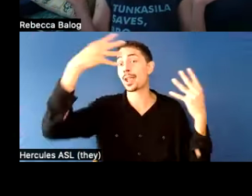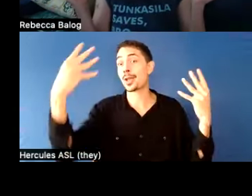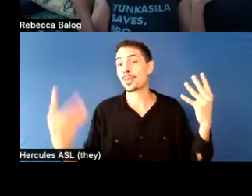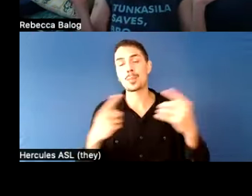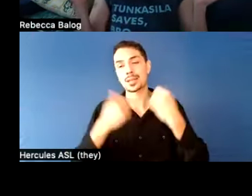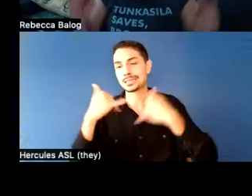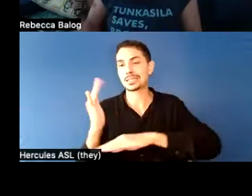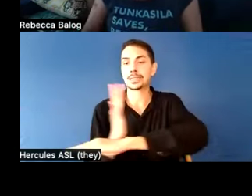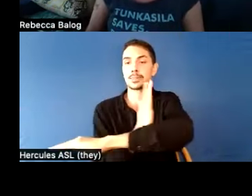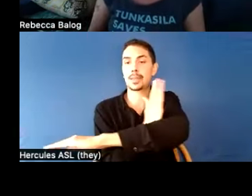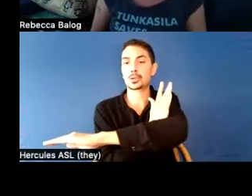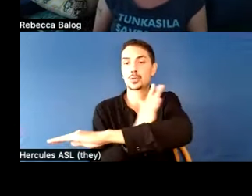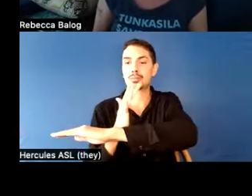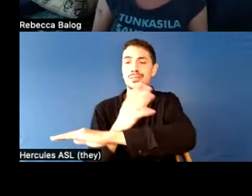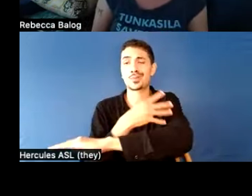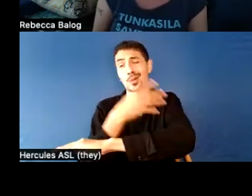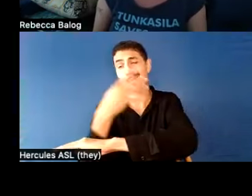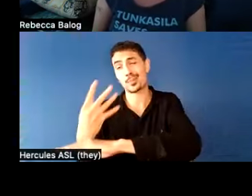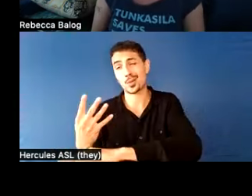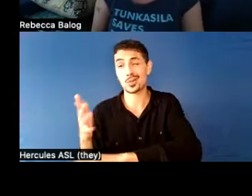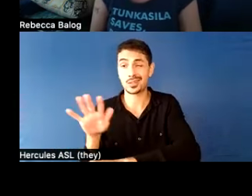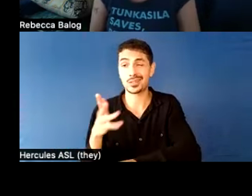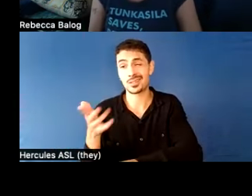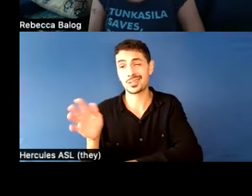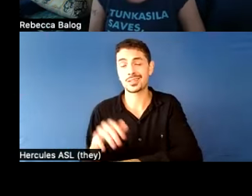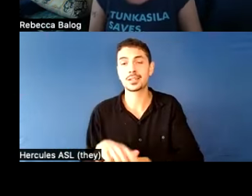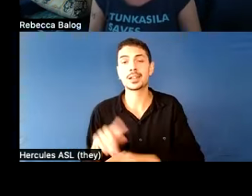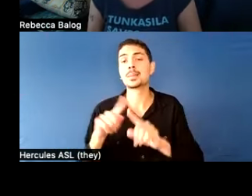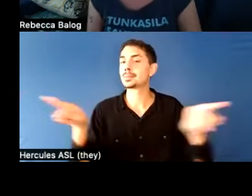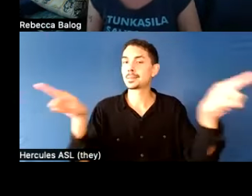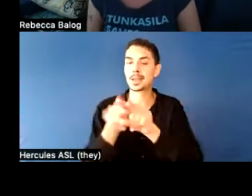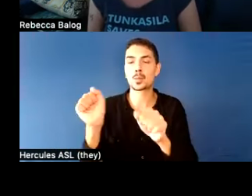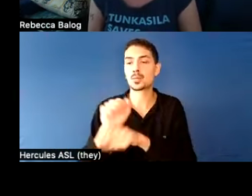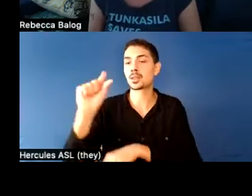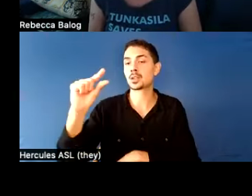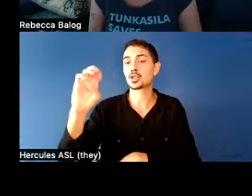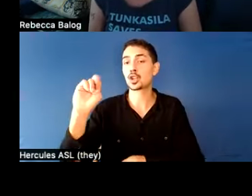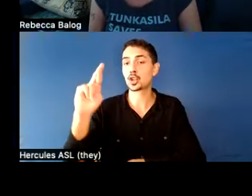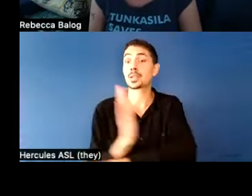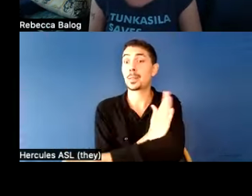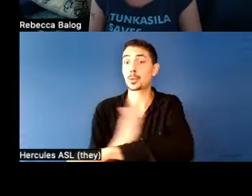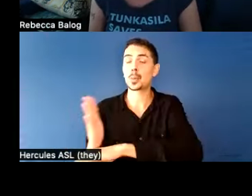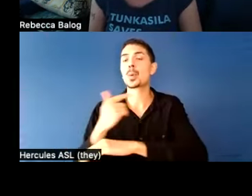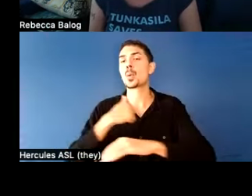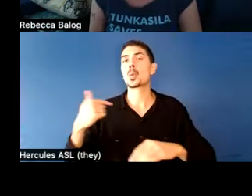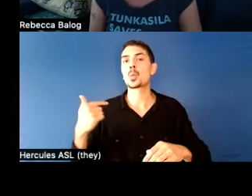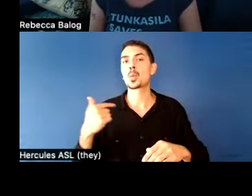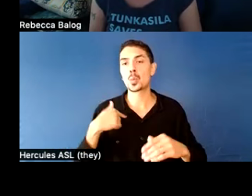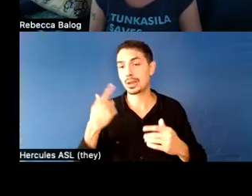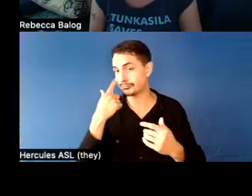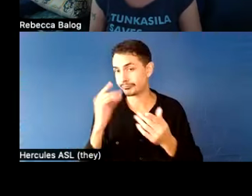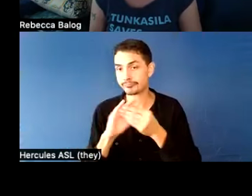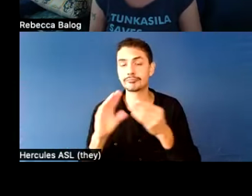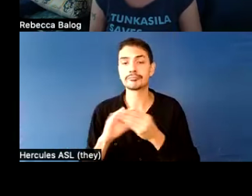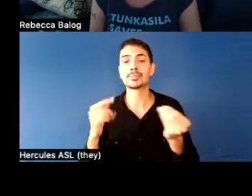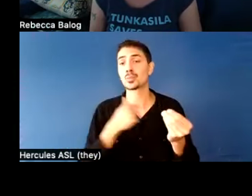still rainbow-ish. And the same thing with the gender spectrum. we do, like I had just mentioned,